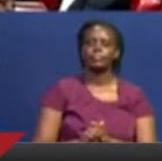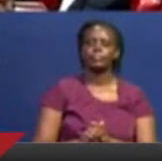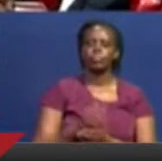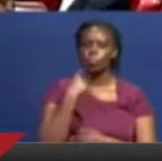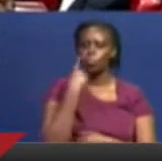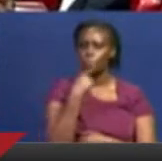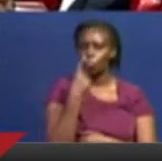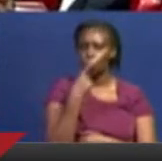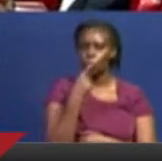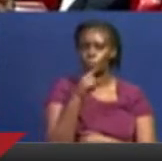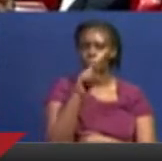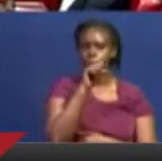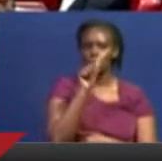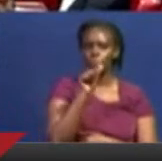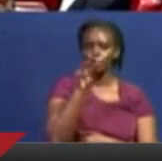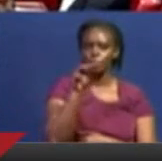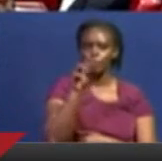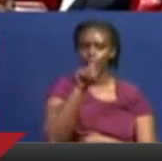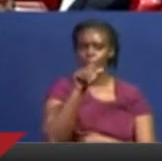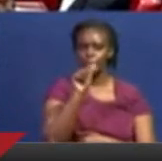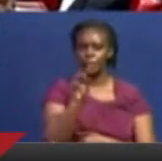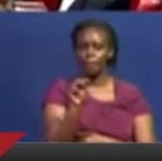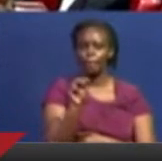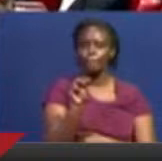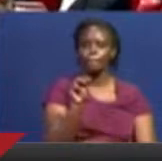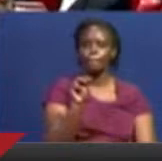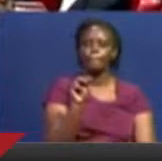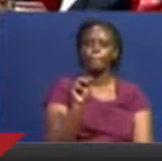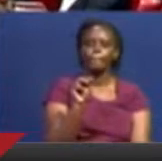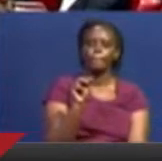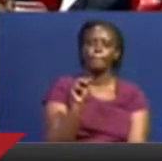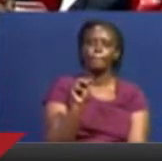who? Zamzam.